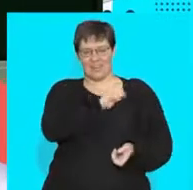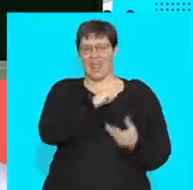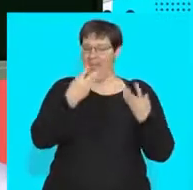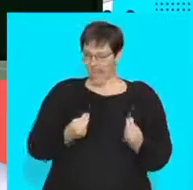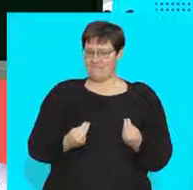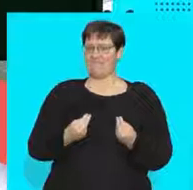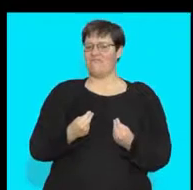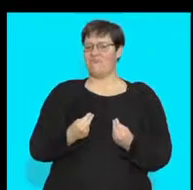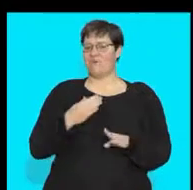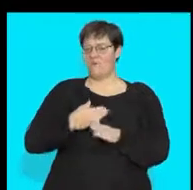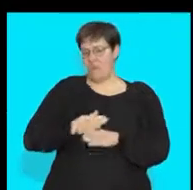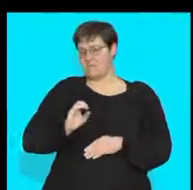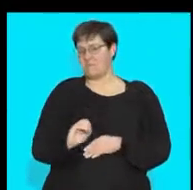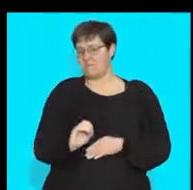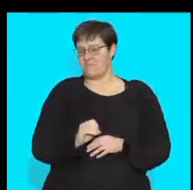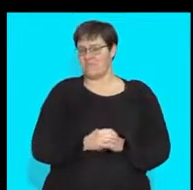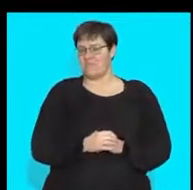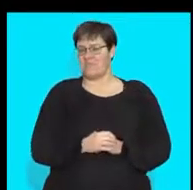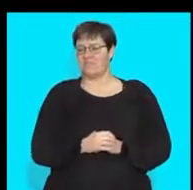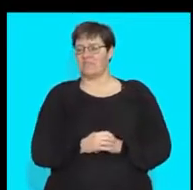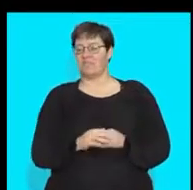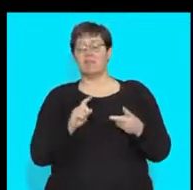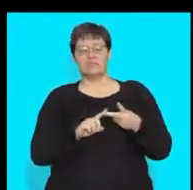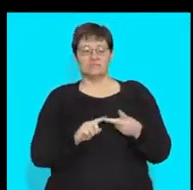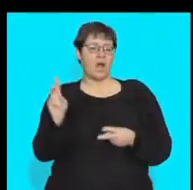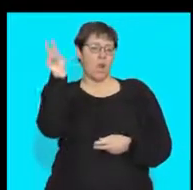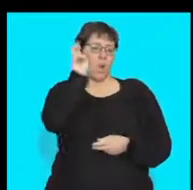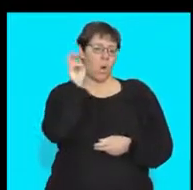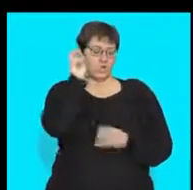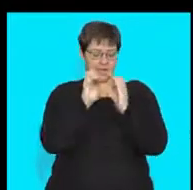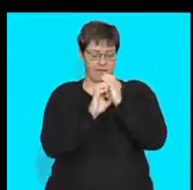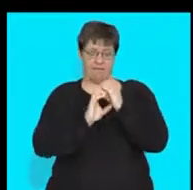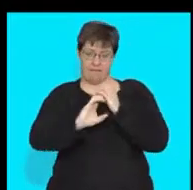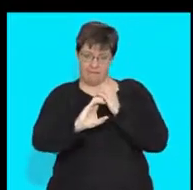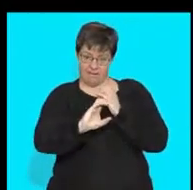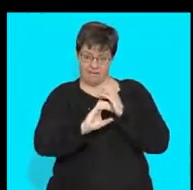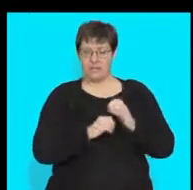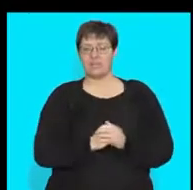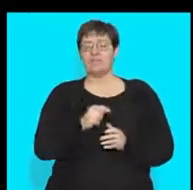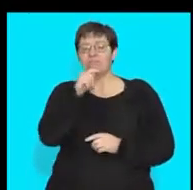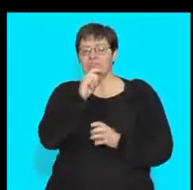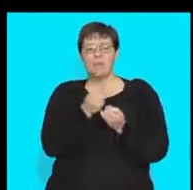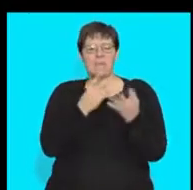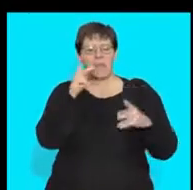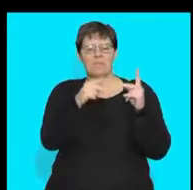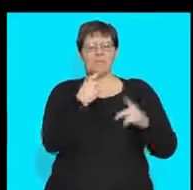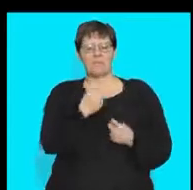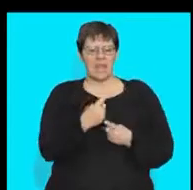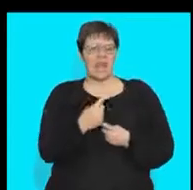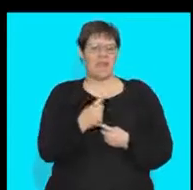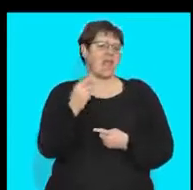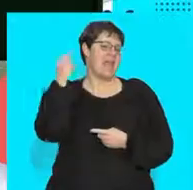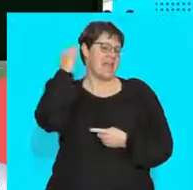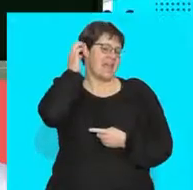a function. Right, then we have our auditory canal. Now, a lot of people call this the ear